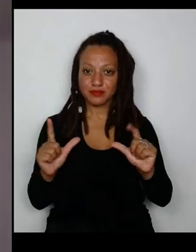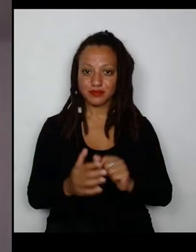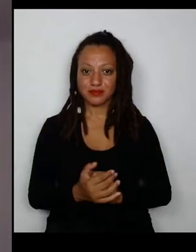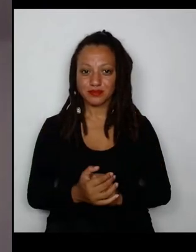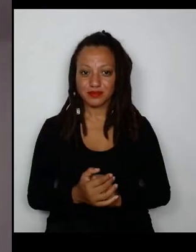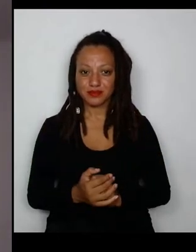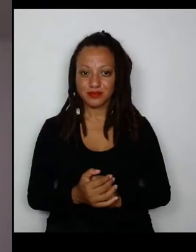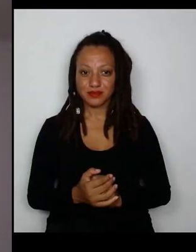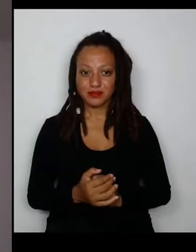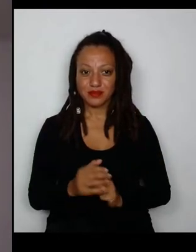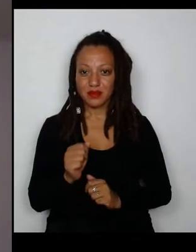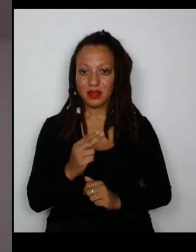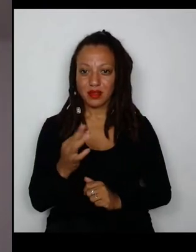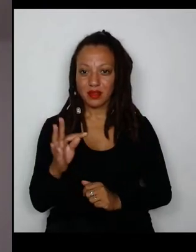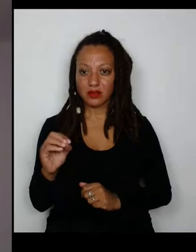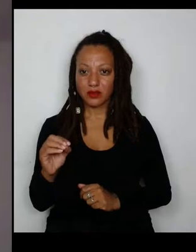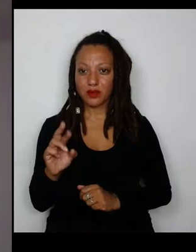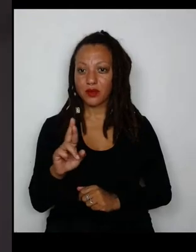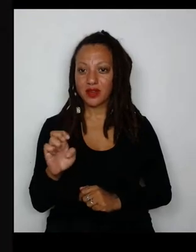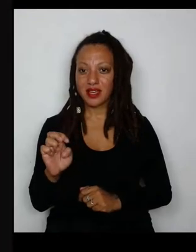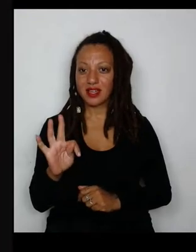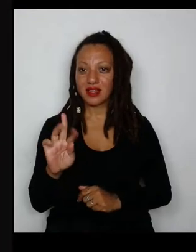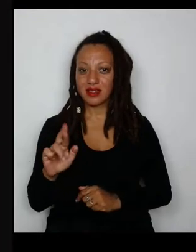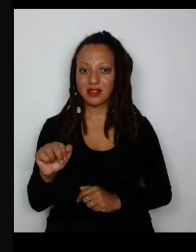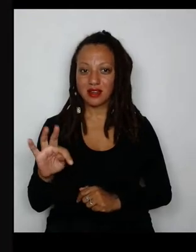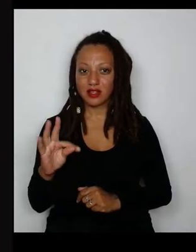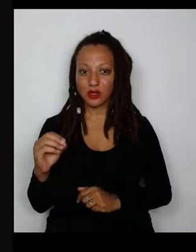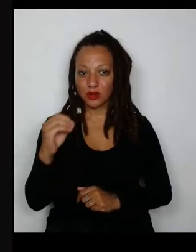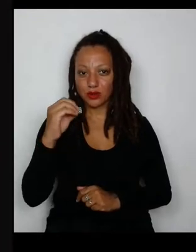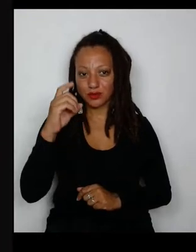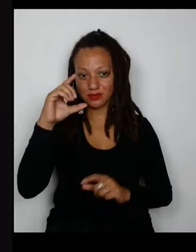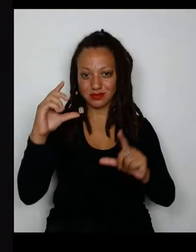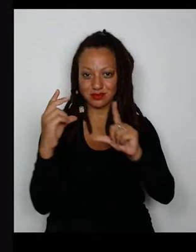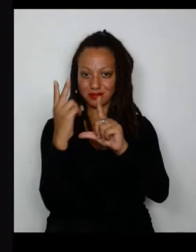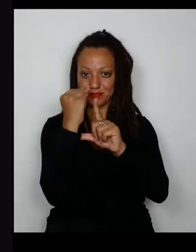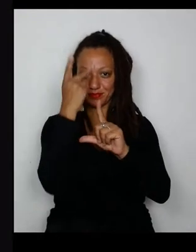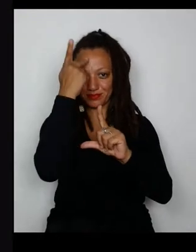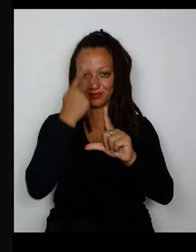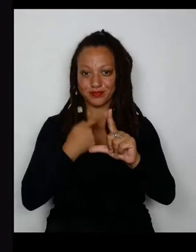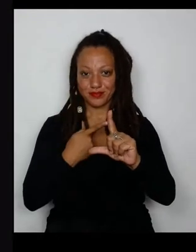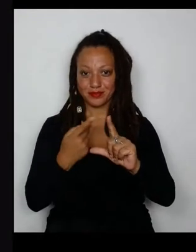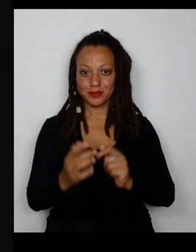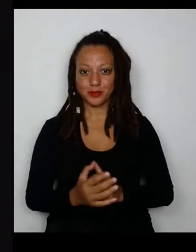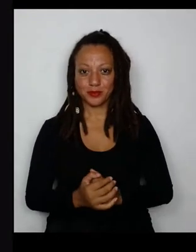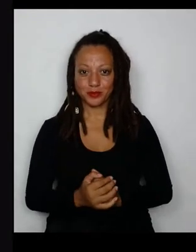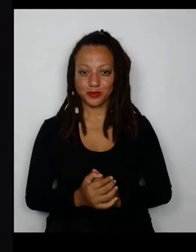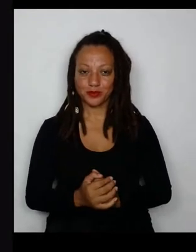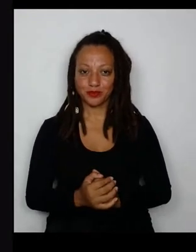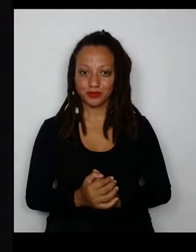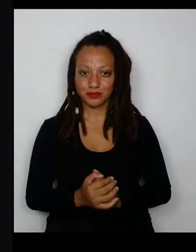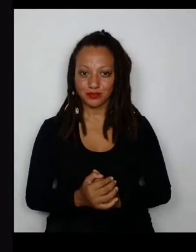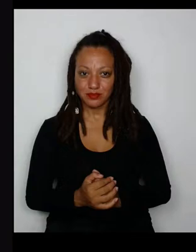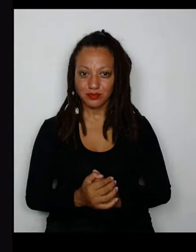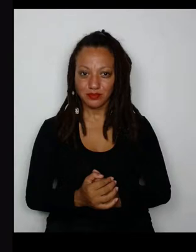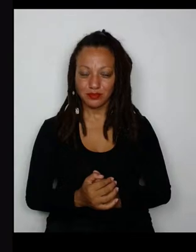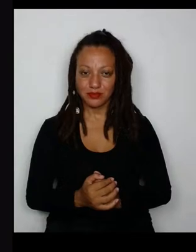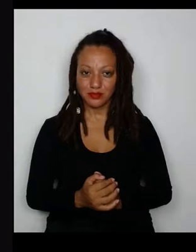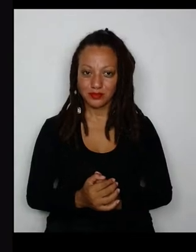and i would like to start with the self-portrait i believe that you can all see my screen now